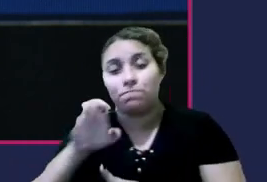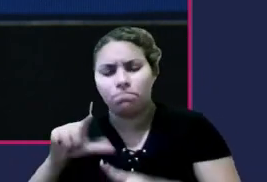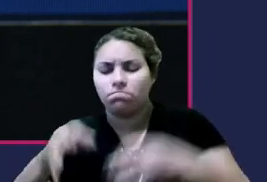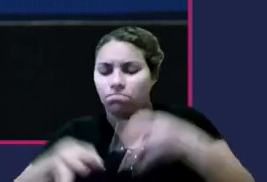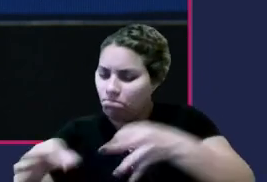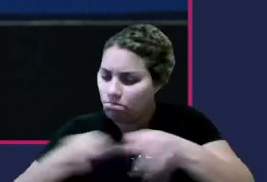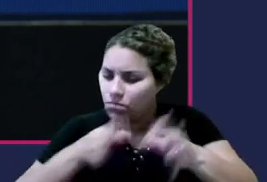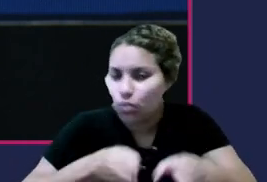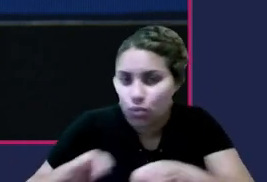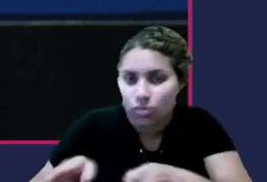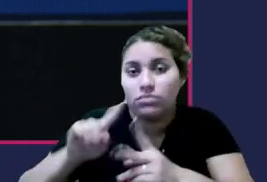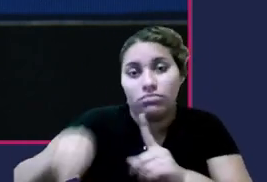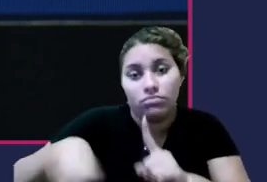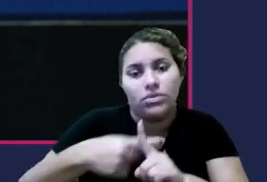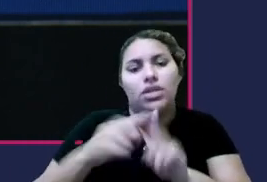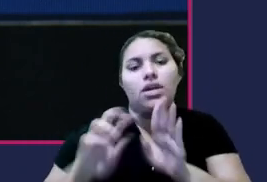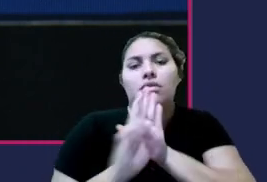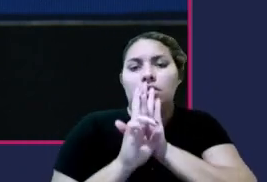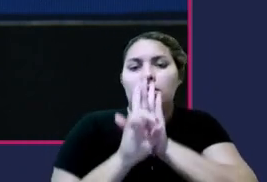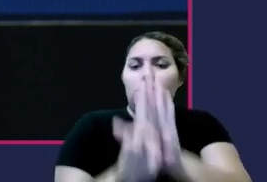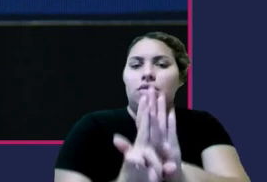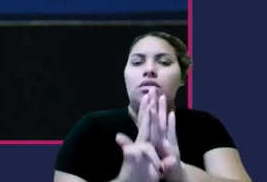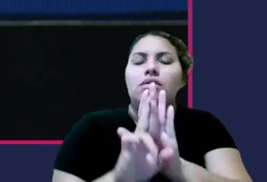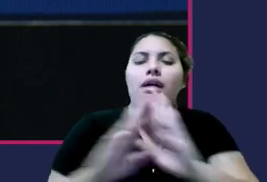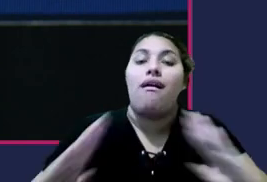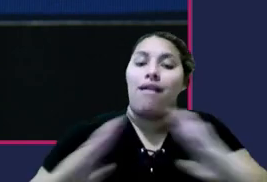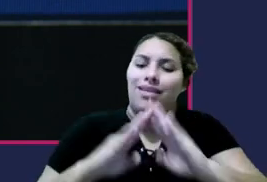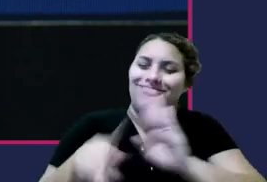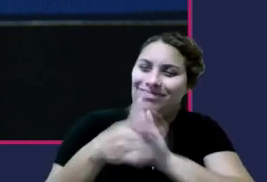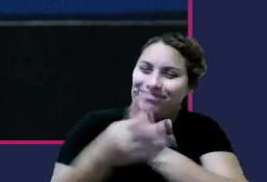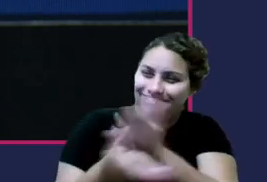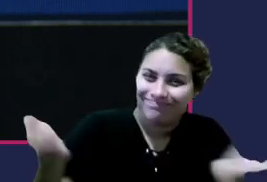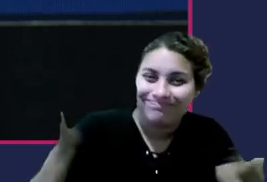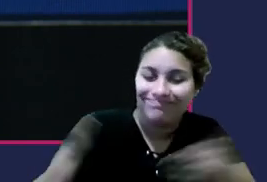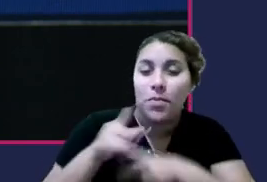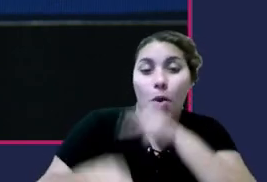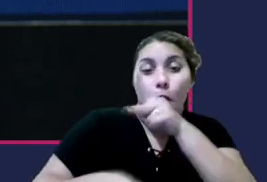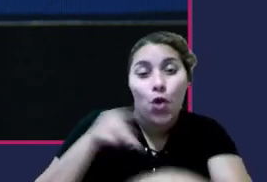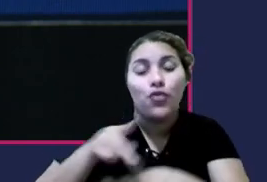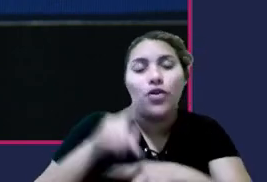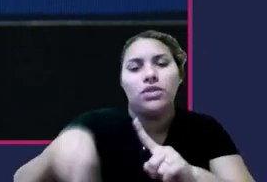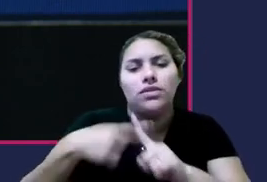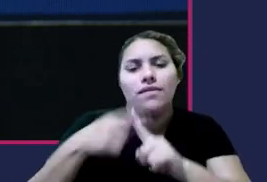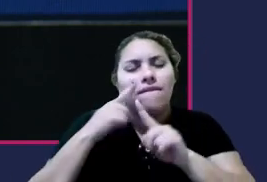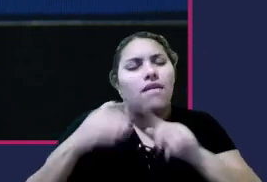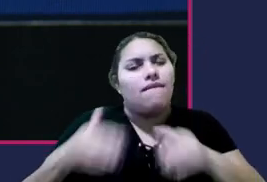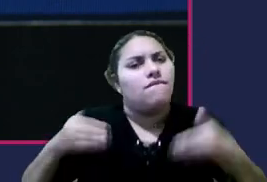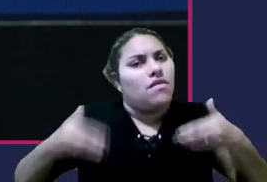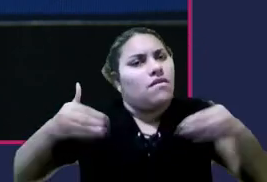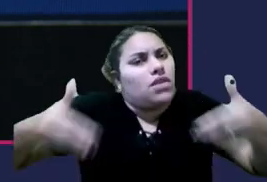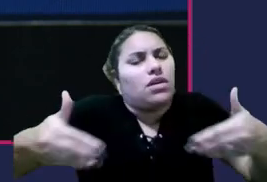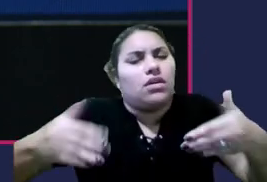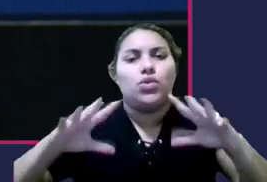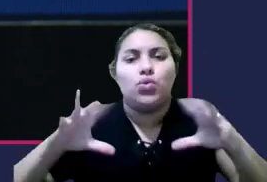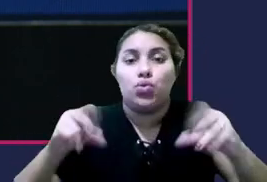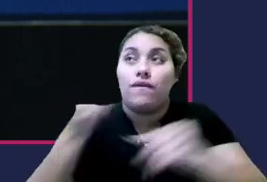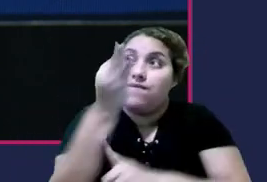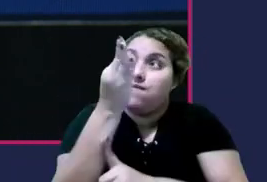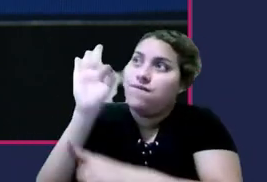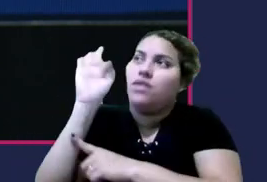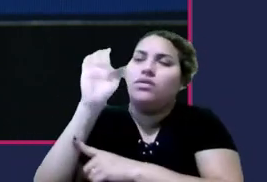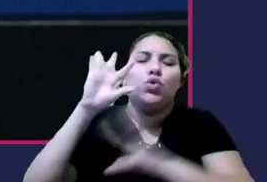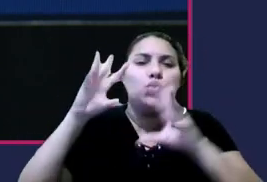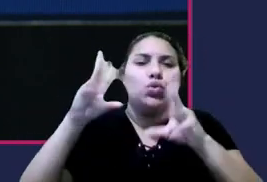the civil society and the representatives in Congress, so that we can advance at a